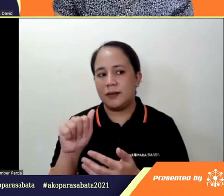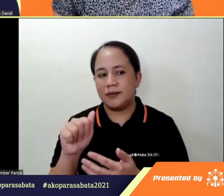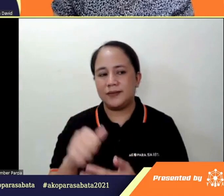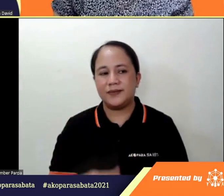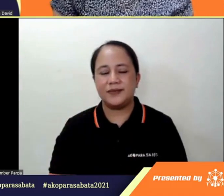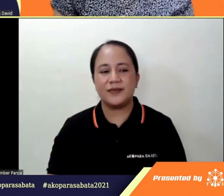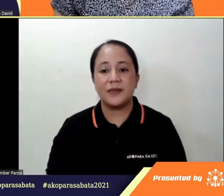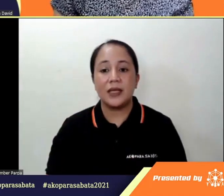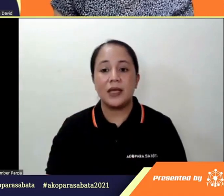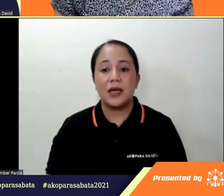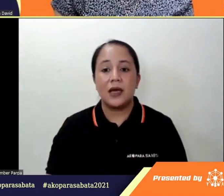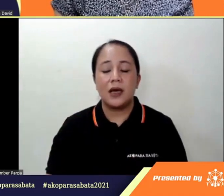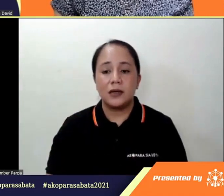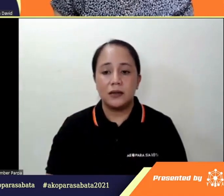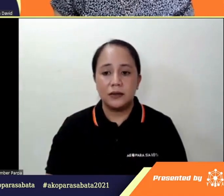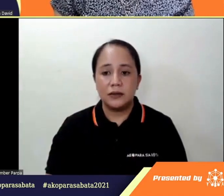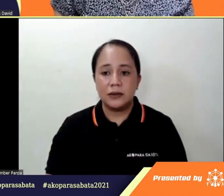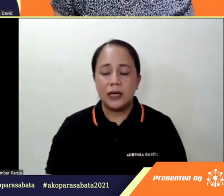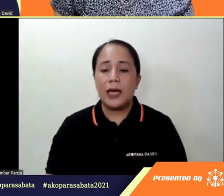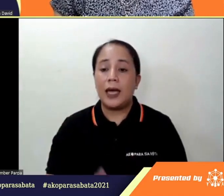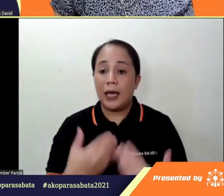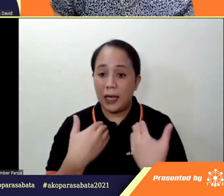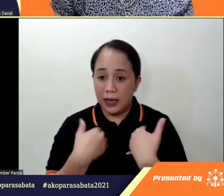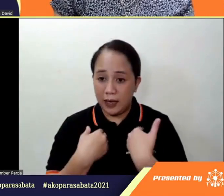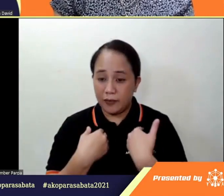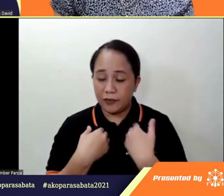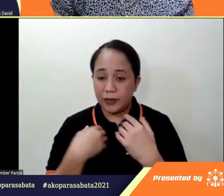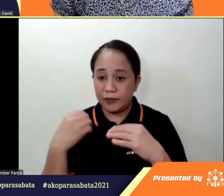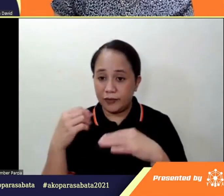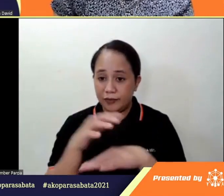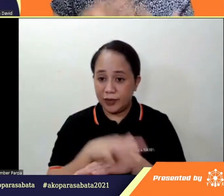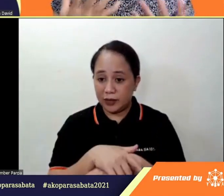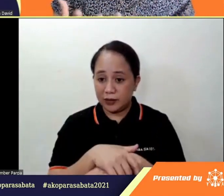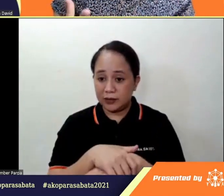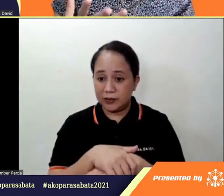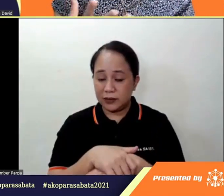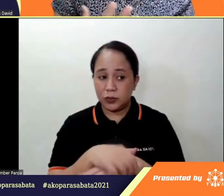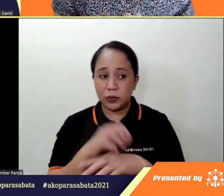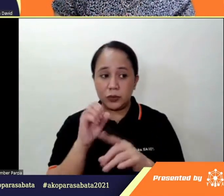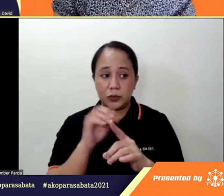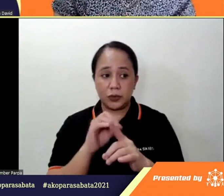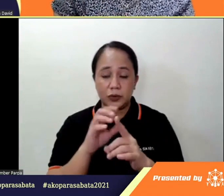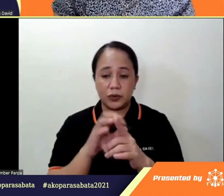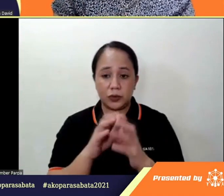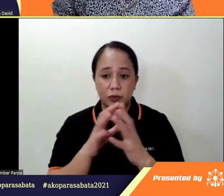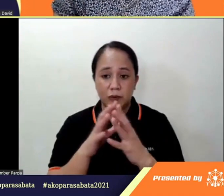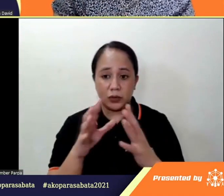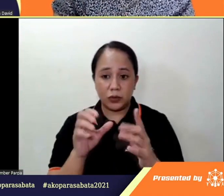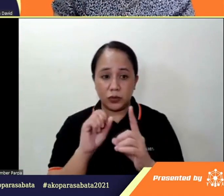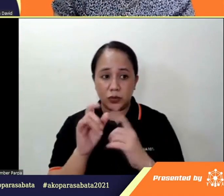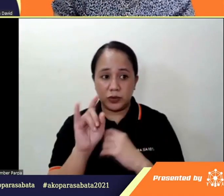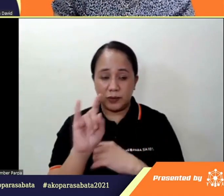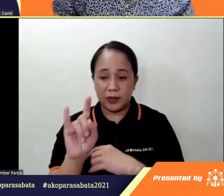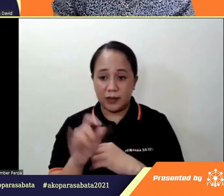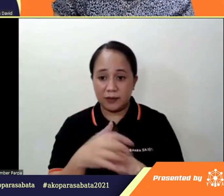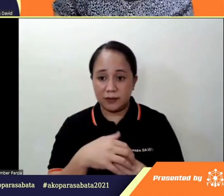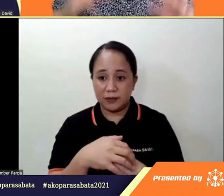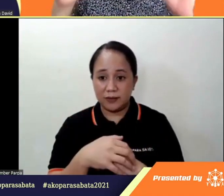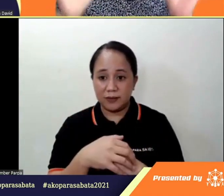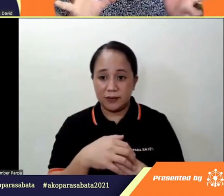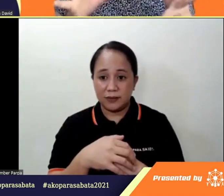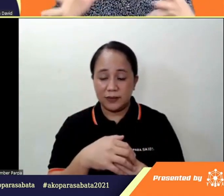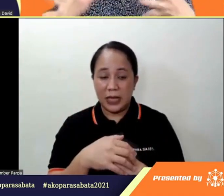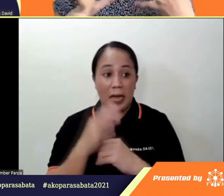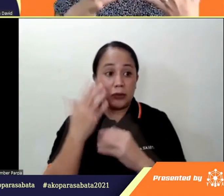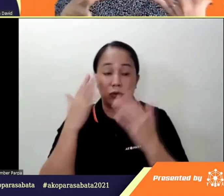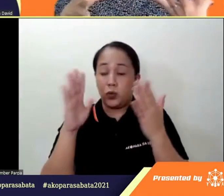Ayan. Meron din bang effect yung exposure nila too much on social media? Hindi ko